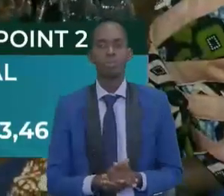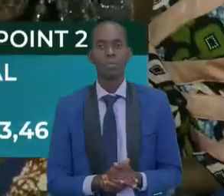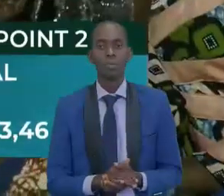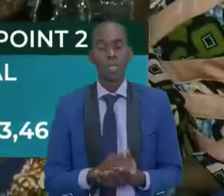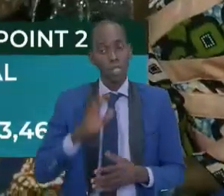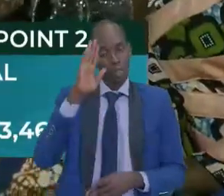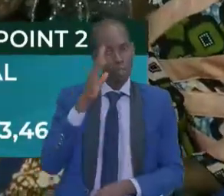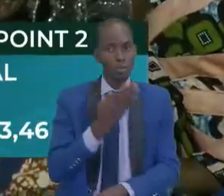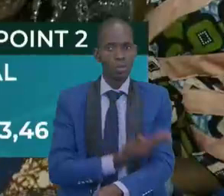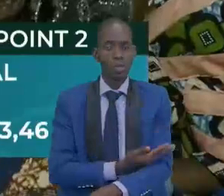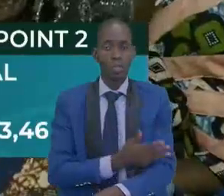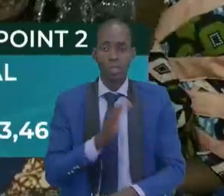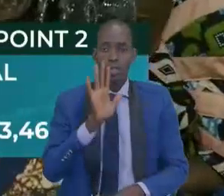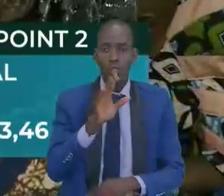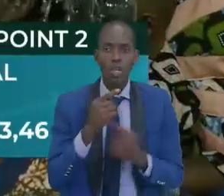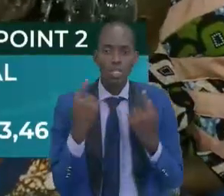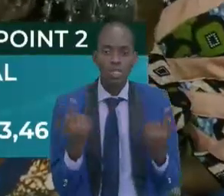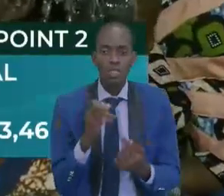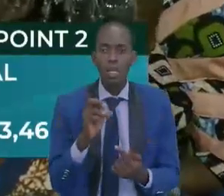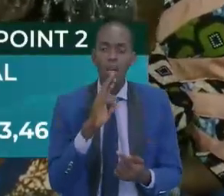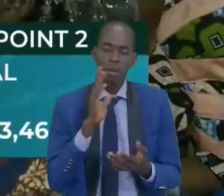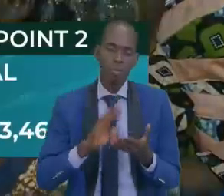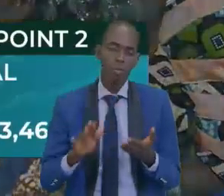Son, your sins are forgiven thee.